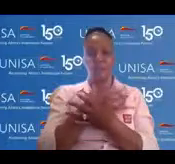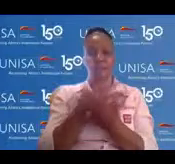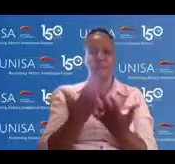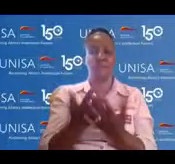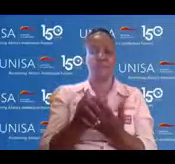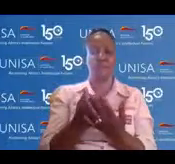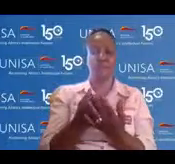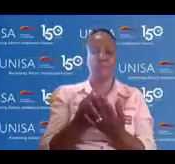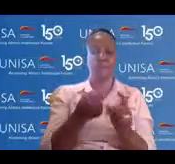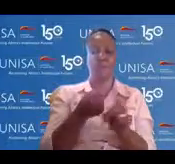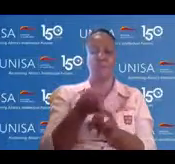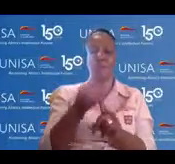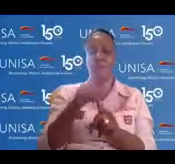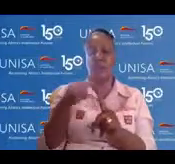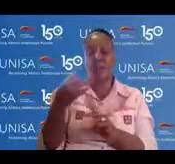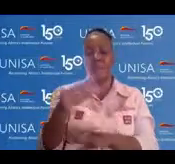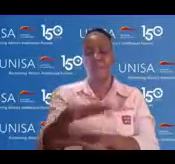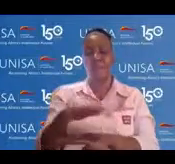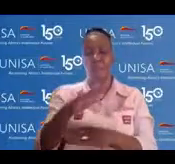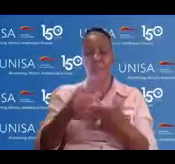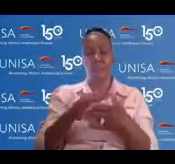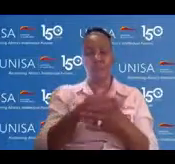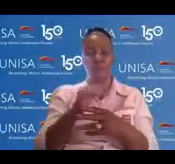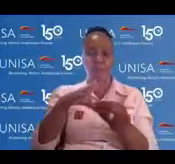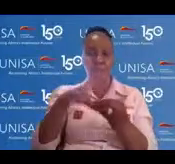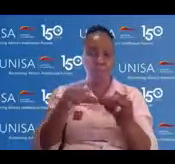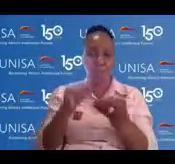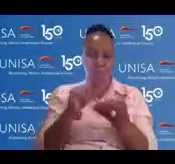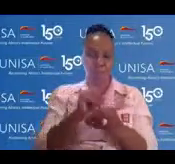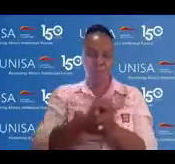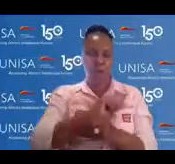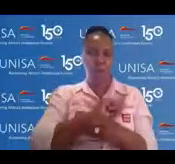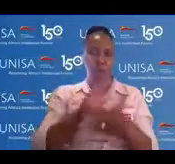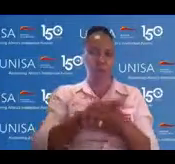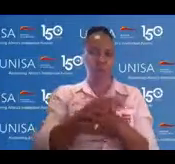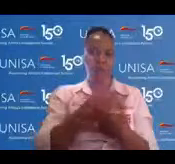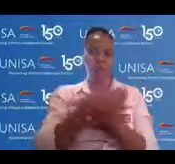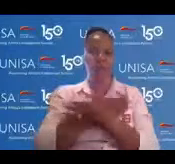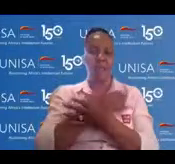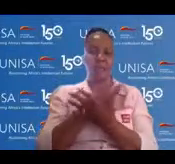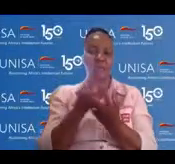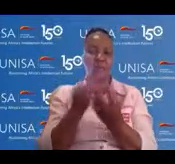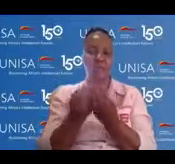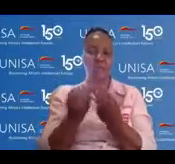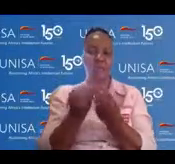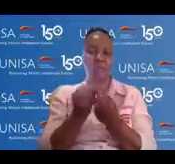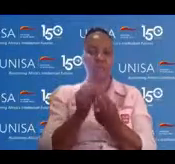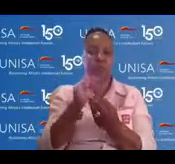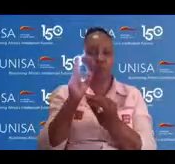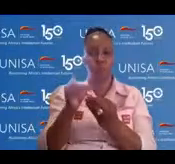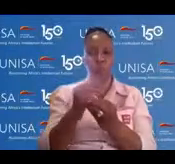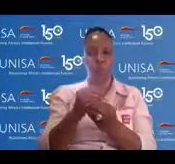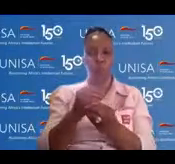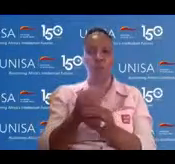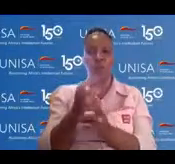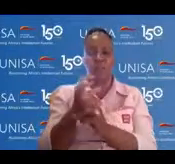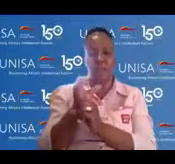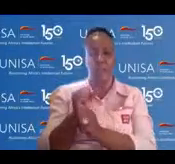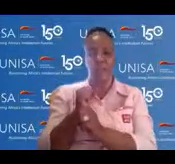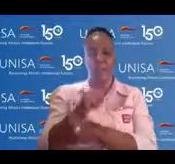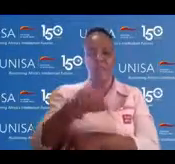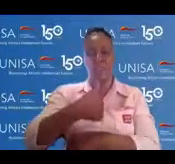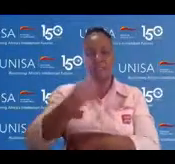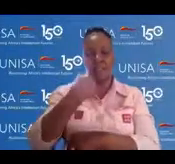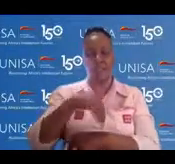of your family, because when you love something, you're more likely to maintain integrity. To plan your time, not